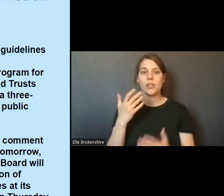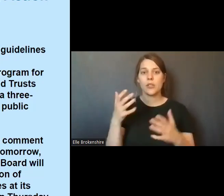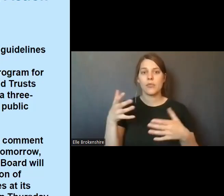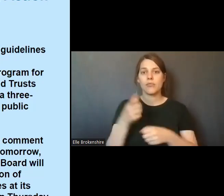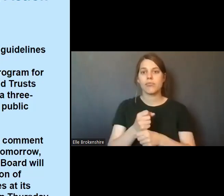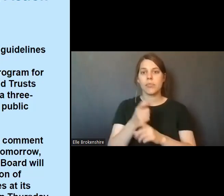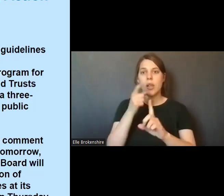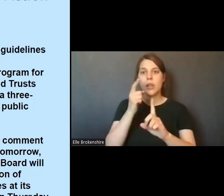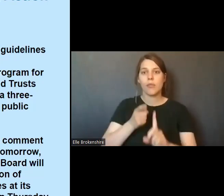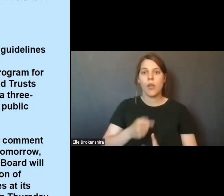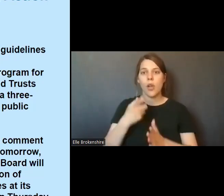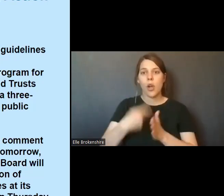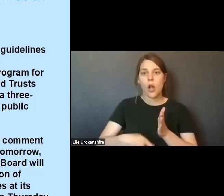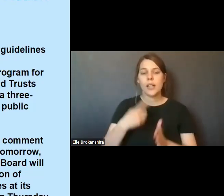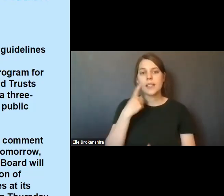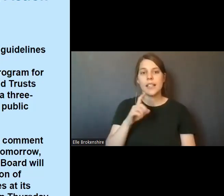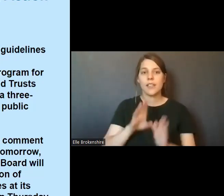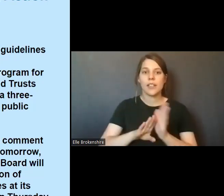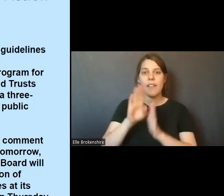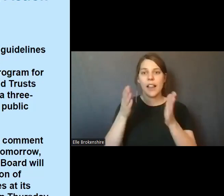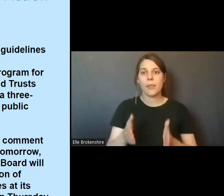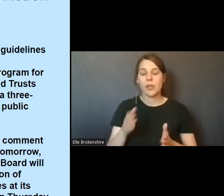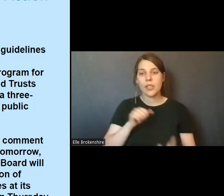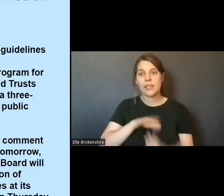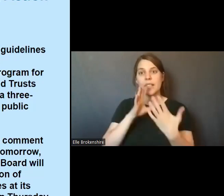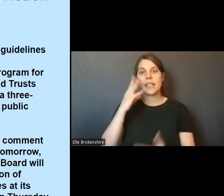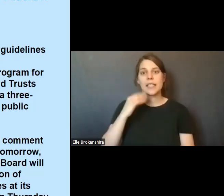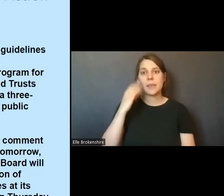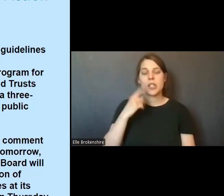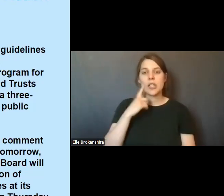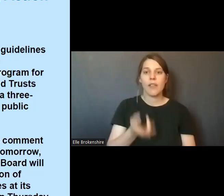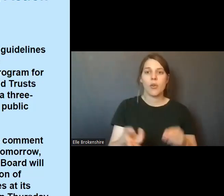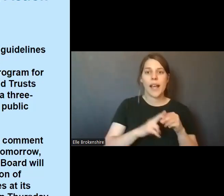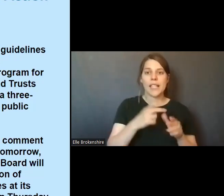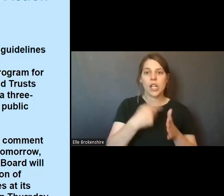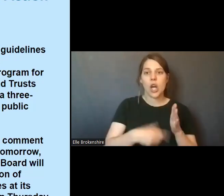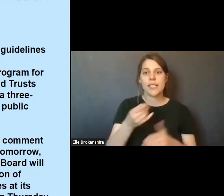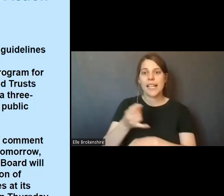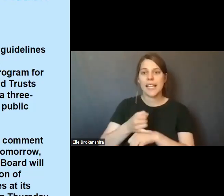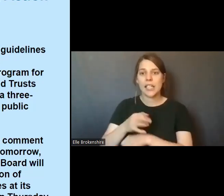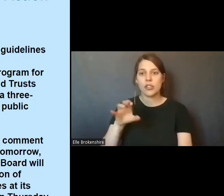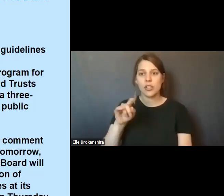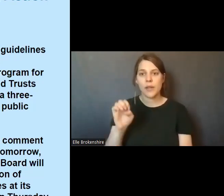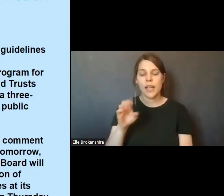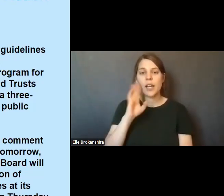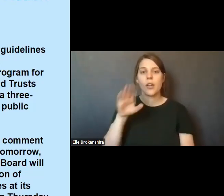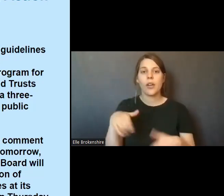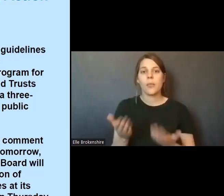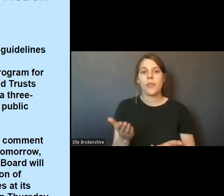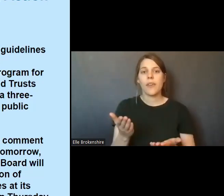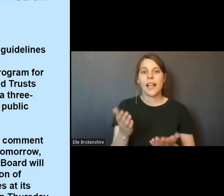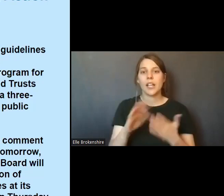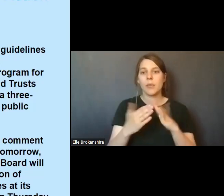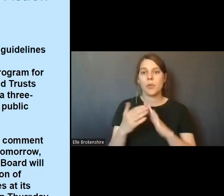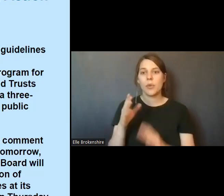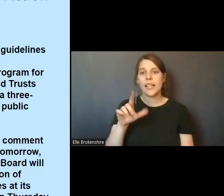developers are facing in light of rising construction costs and rising interest rates. Additionally, this program will permit community land trusts to engage in